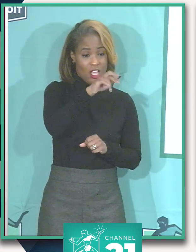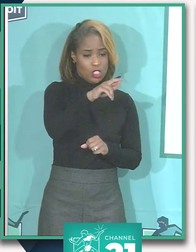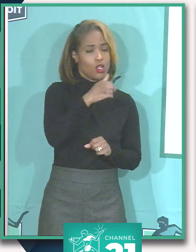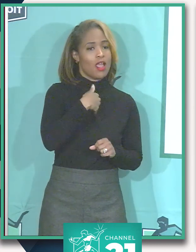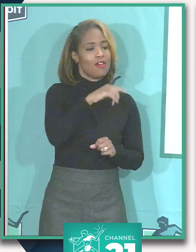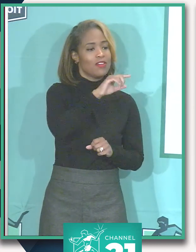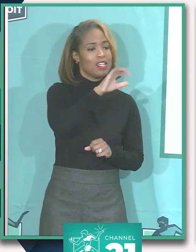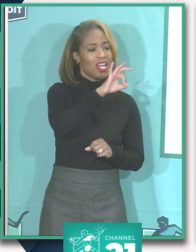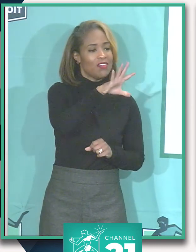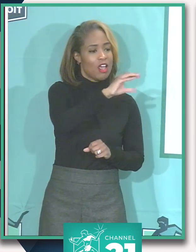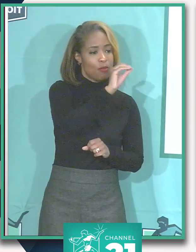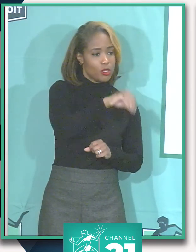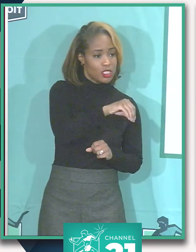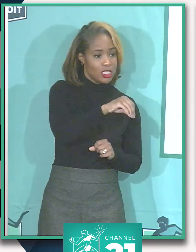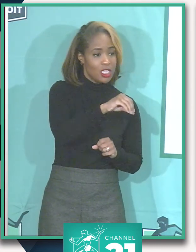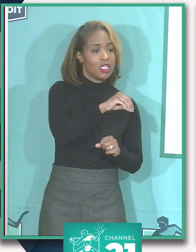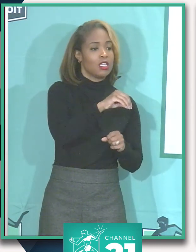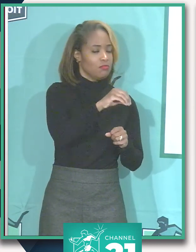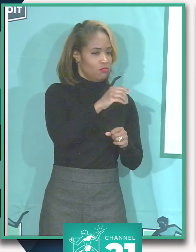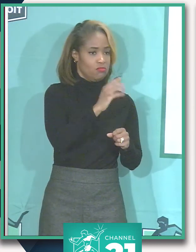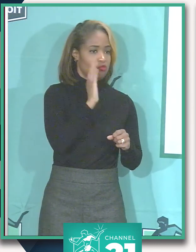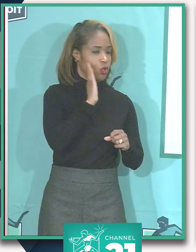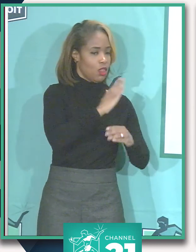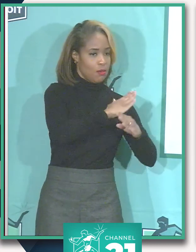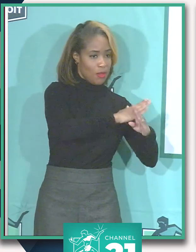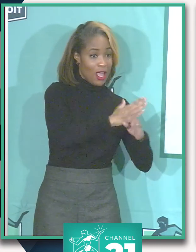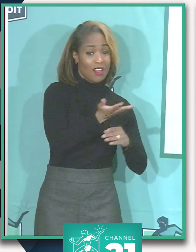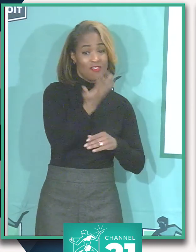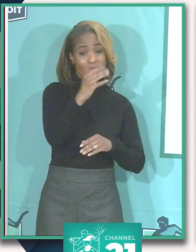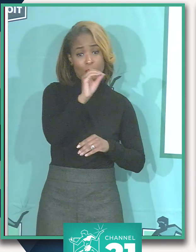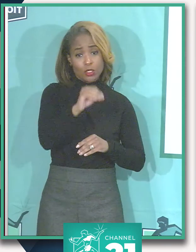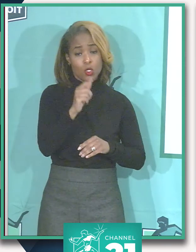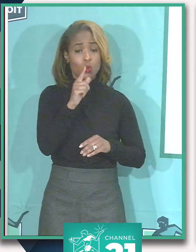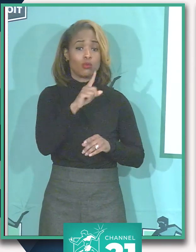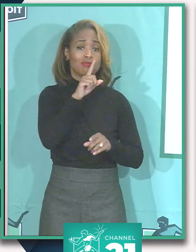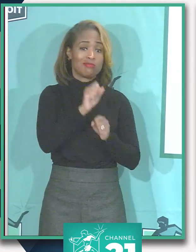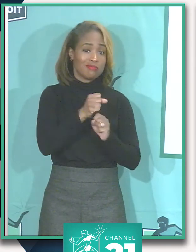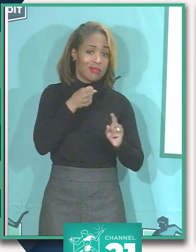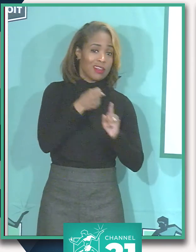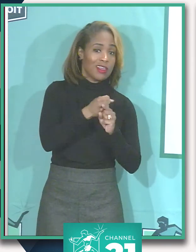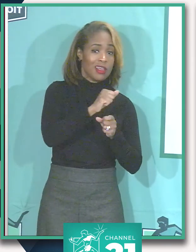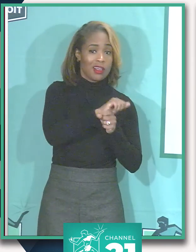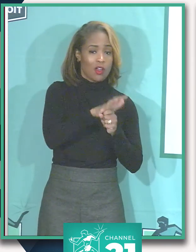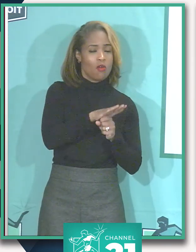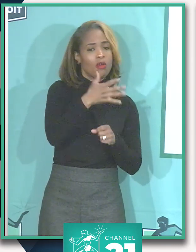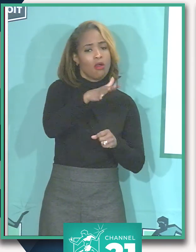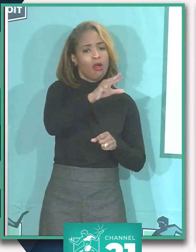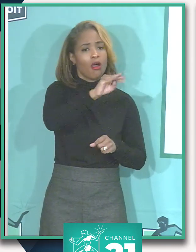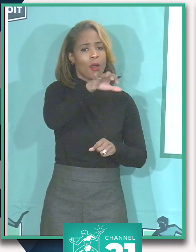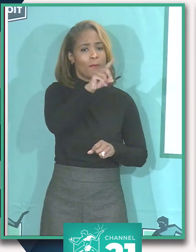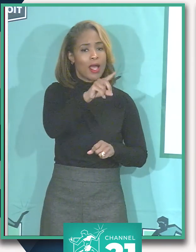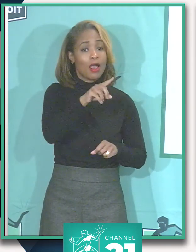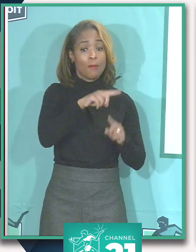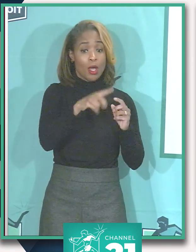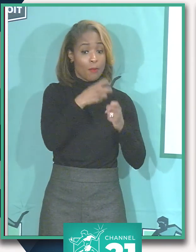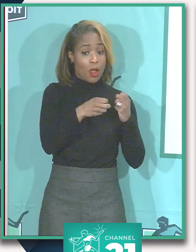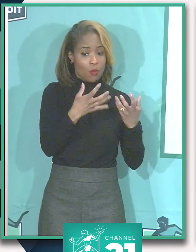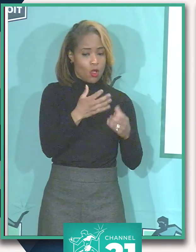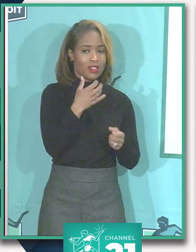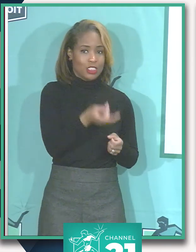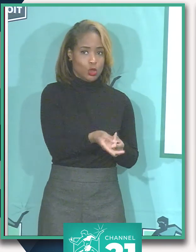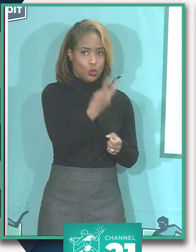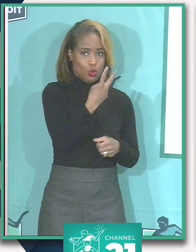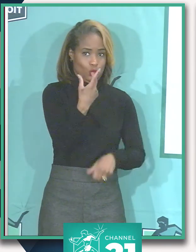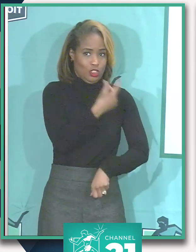it, and the 5% who do is a very good chance it's mild. The problem is that with Moderna and Pfizer, you got to get 2 shots.